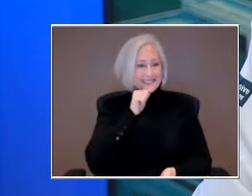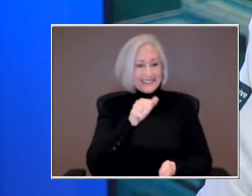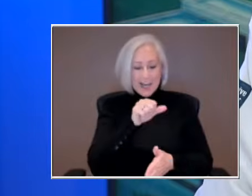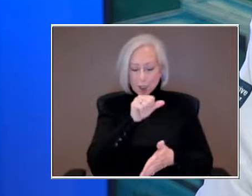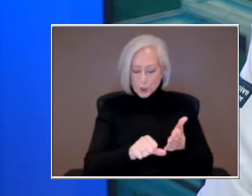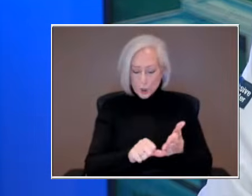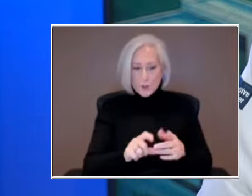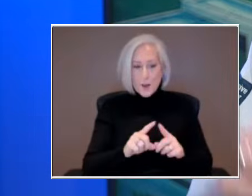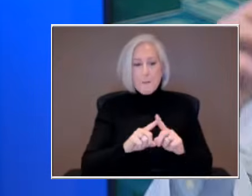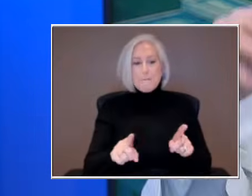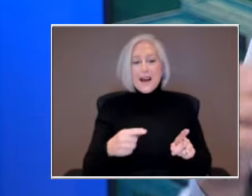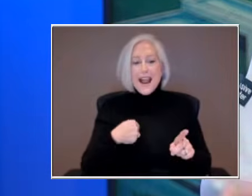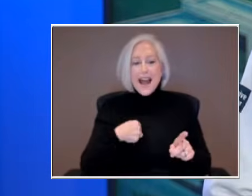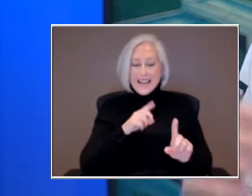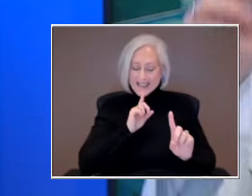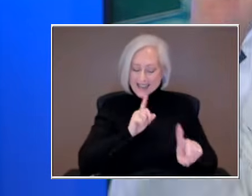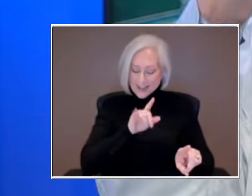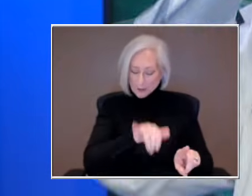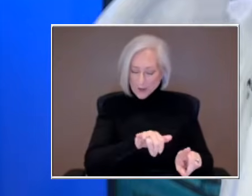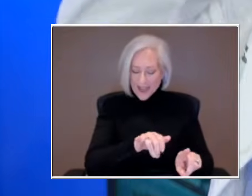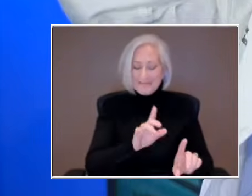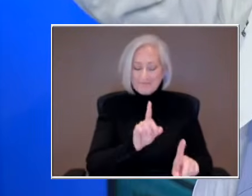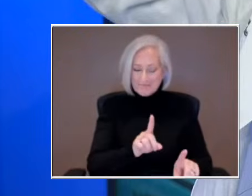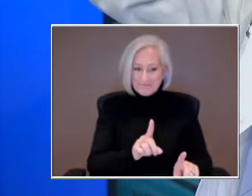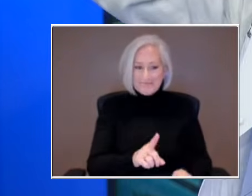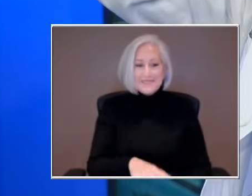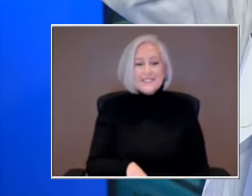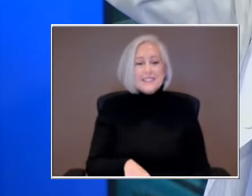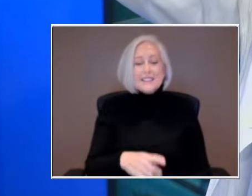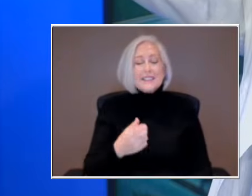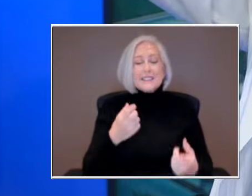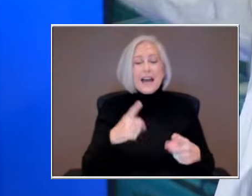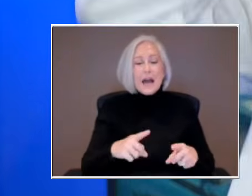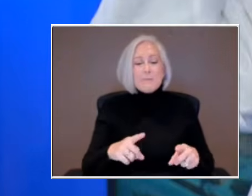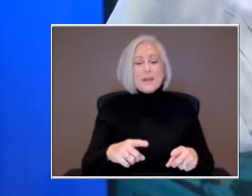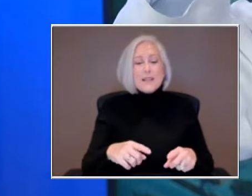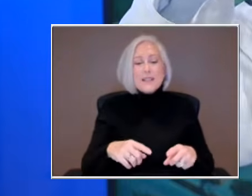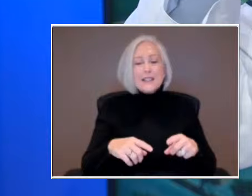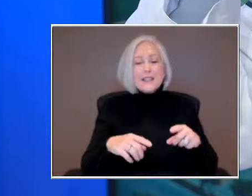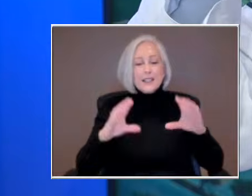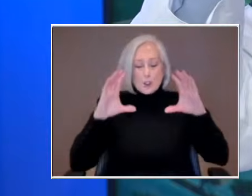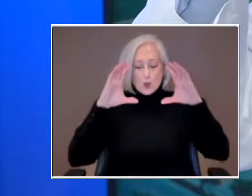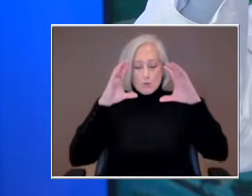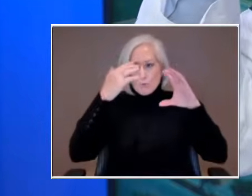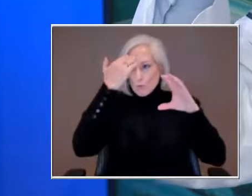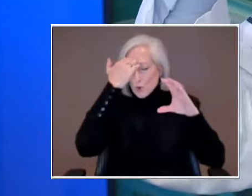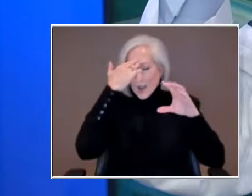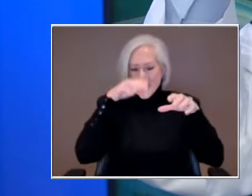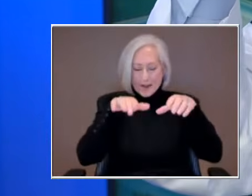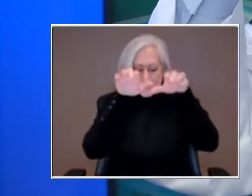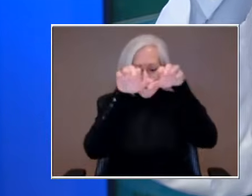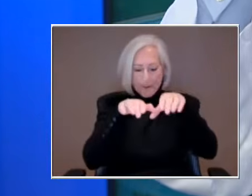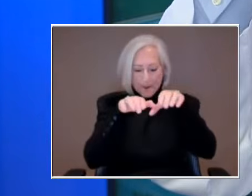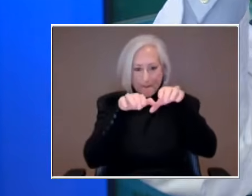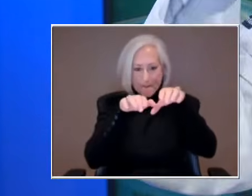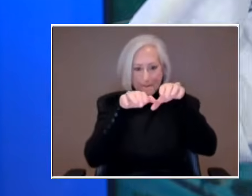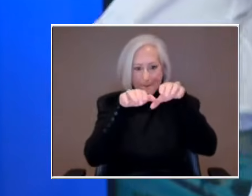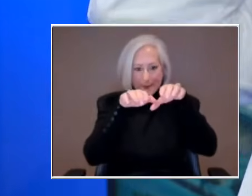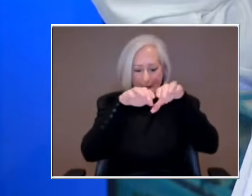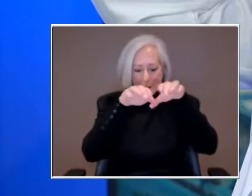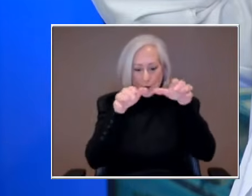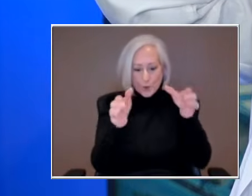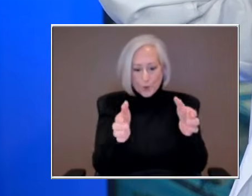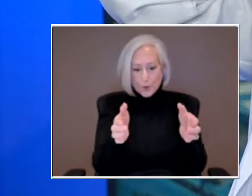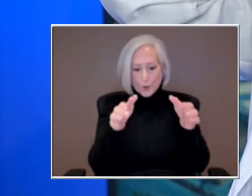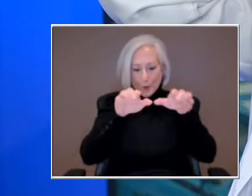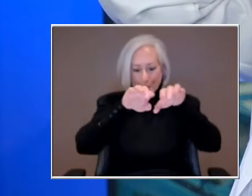this one I can answer. Okay, thank you, thank you. It sits more at the base of the brain. You have two areas called the cortex,